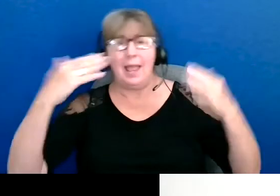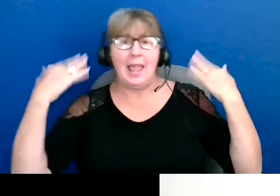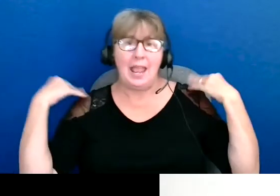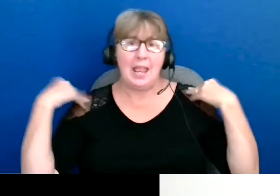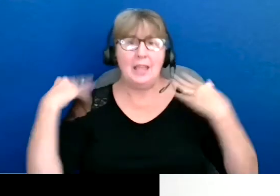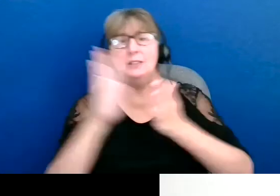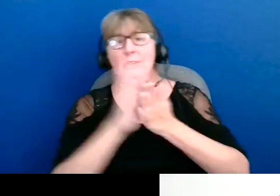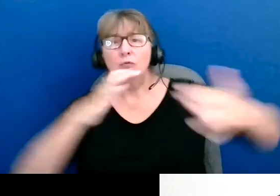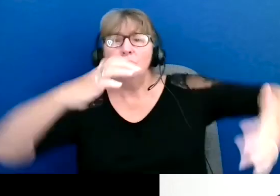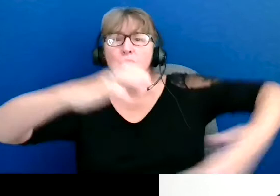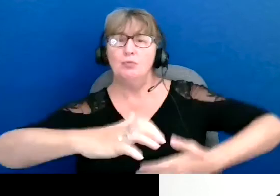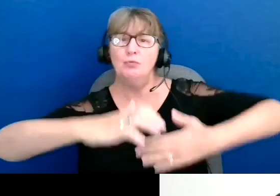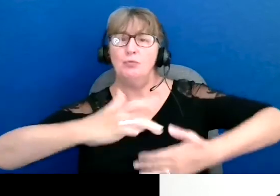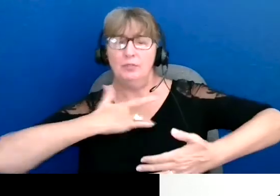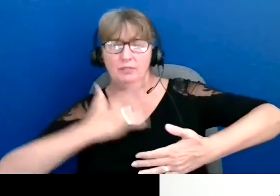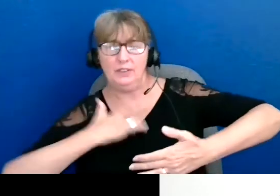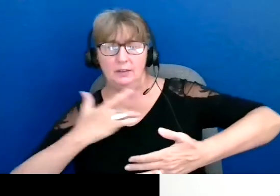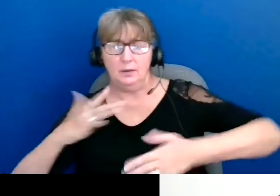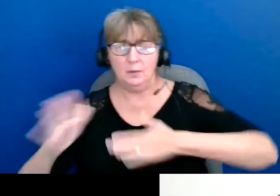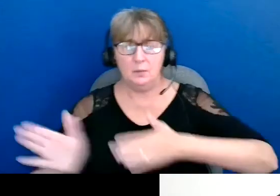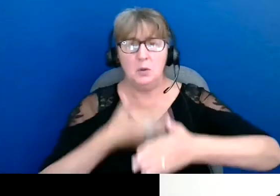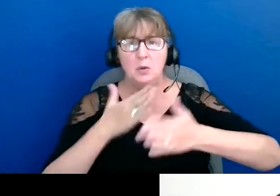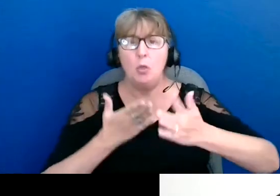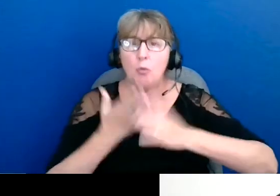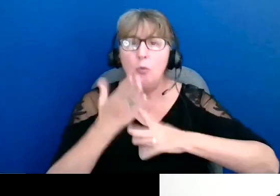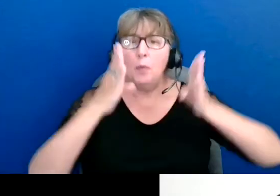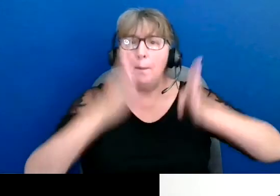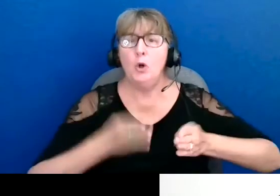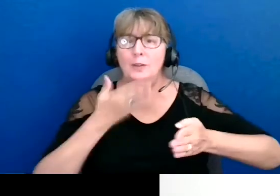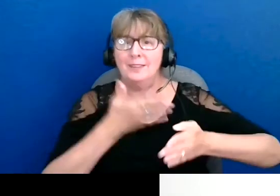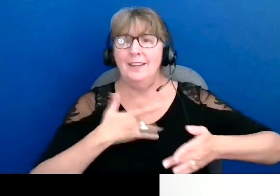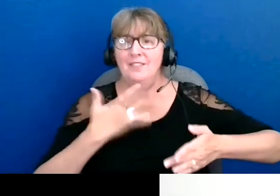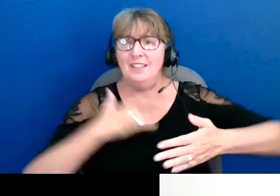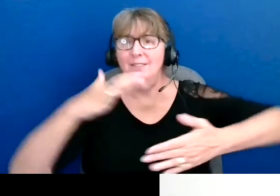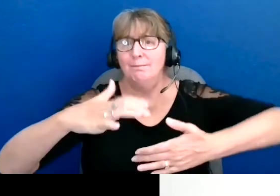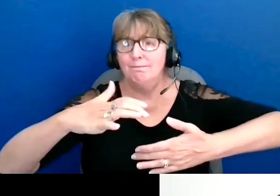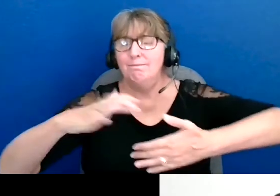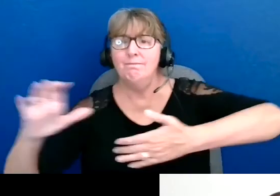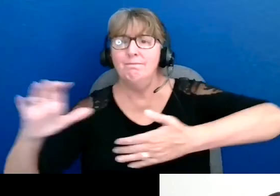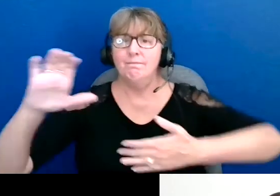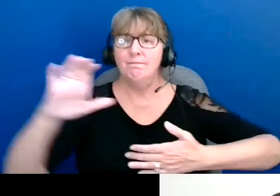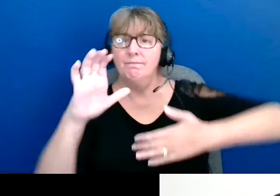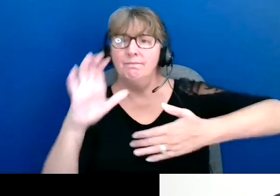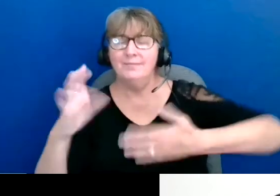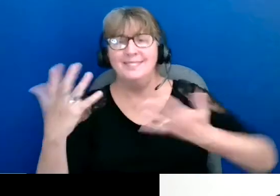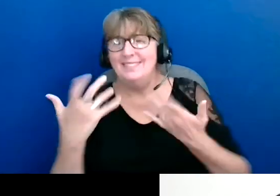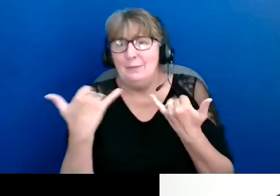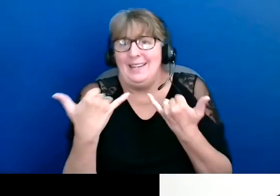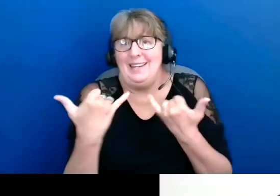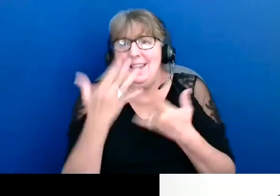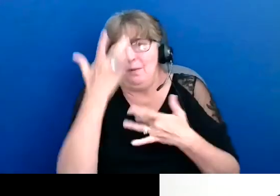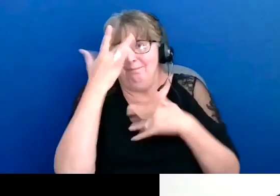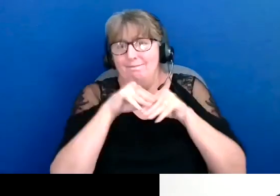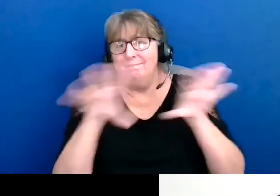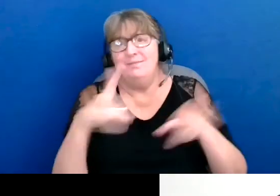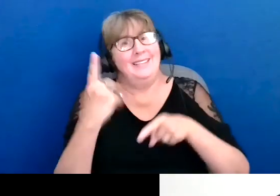being able to feel the beat through the people I dance with. And when I do surfing, I'm also in